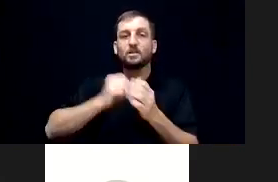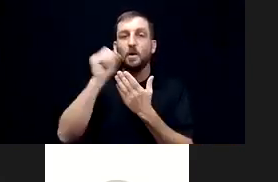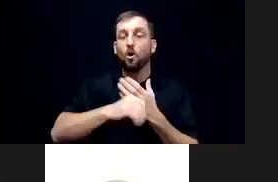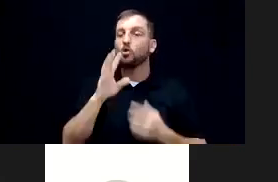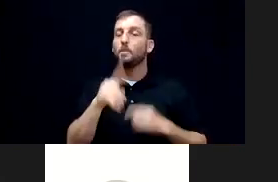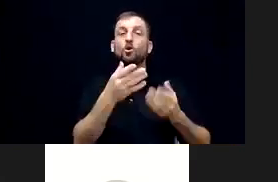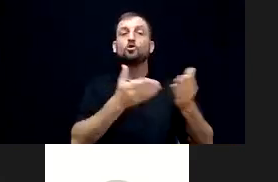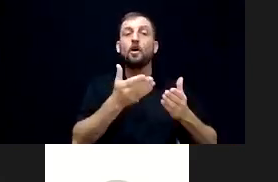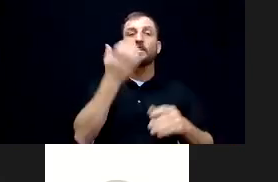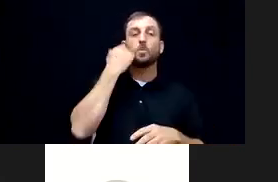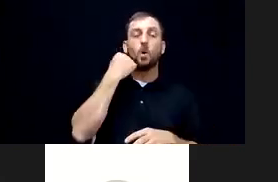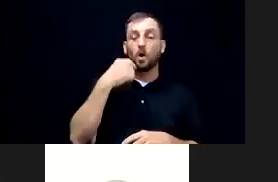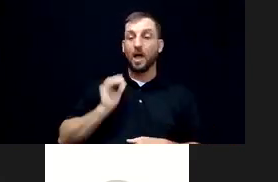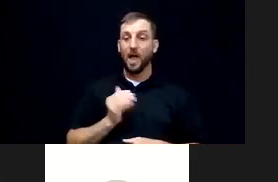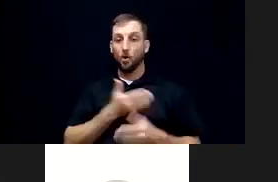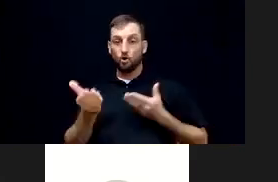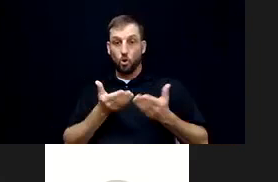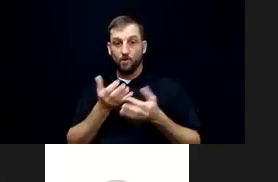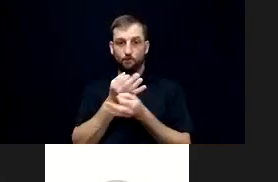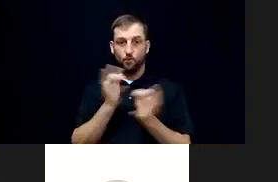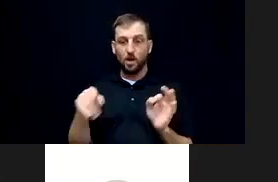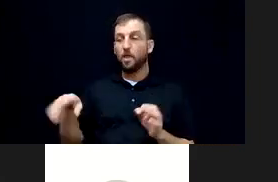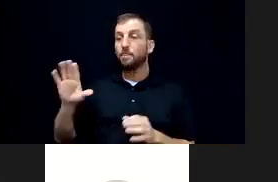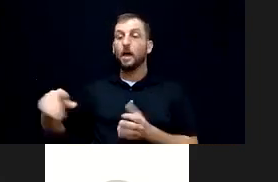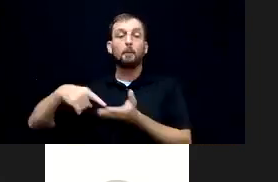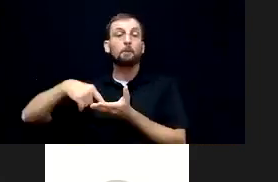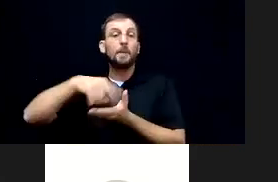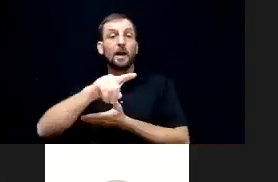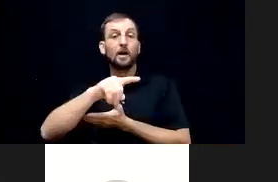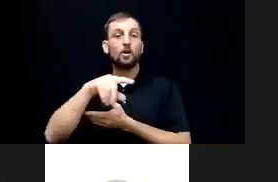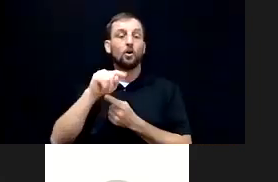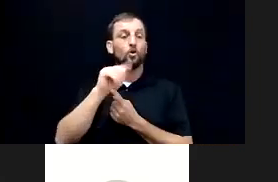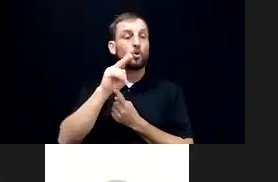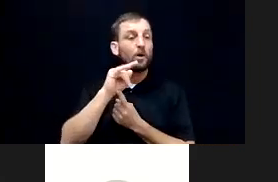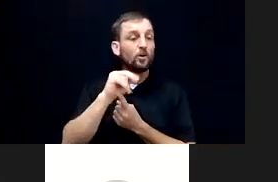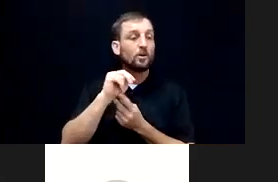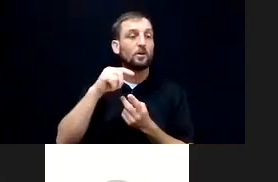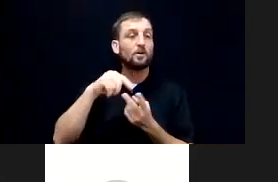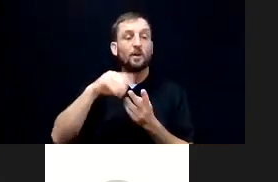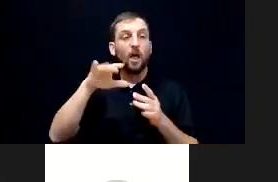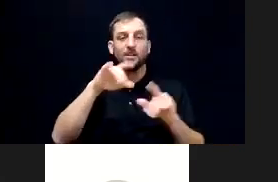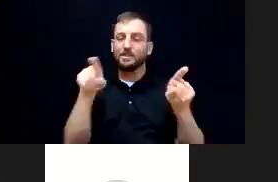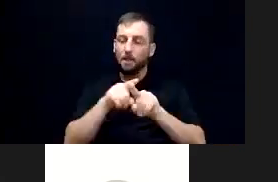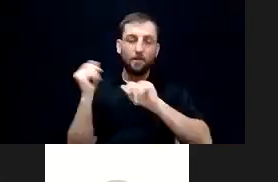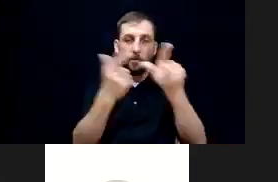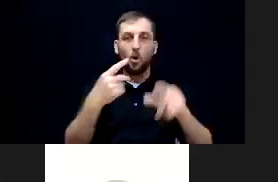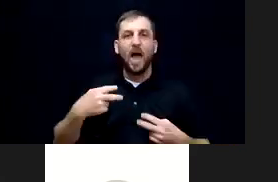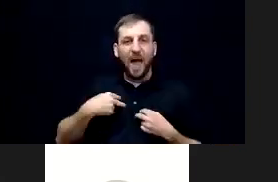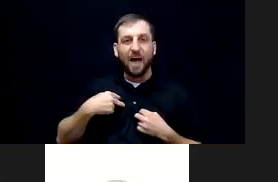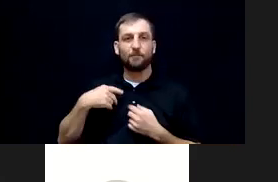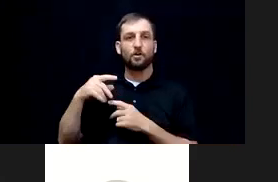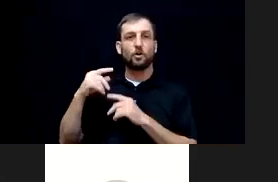know, they pay the same amount as everyone else does for as far as tuition goes. We have free tutoring, math, sciences, a writing center, and all that's